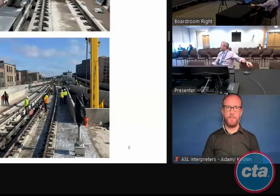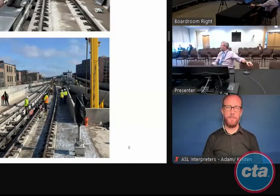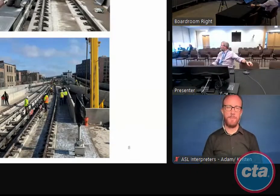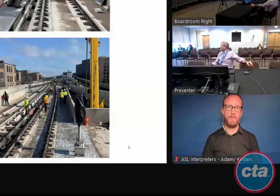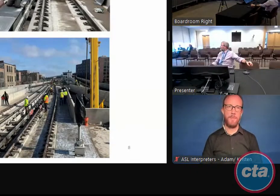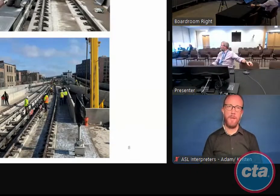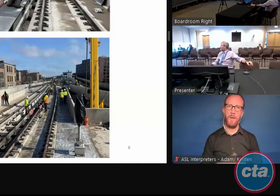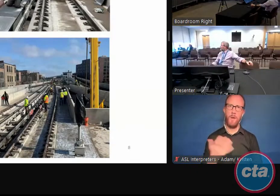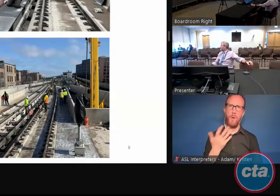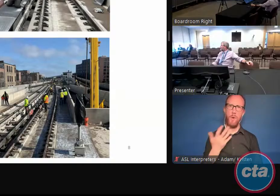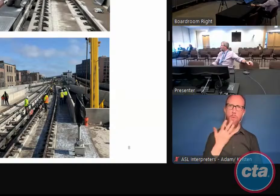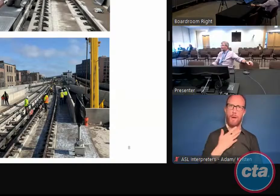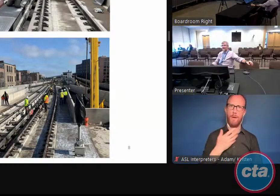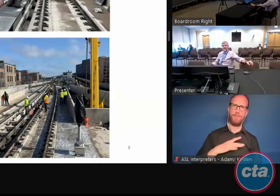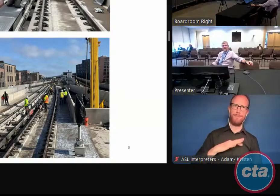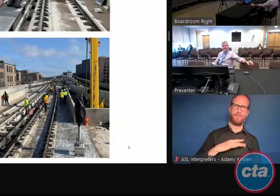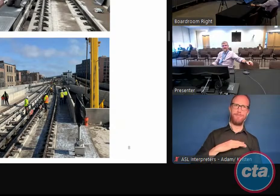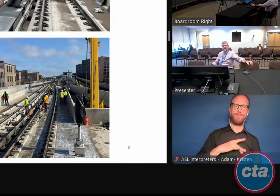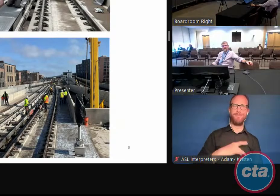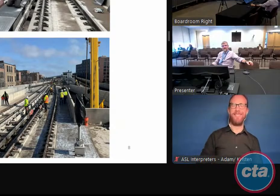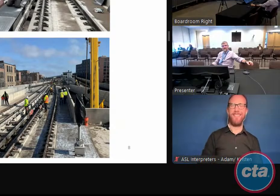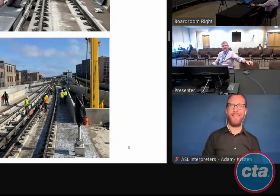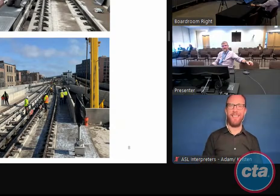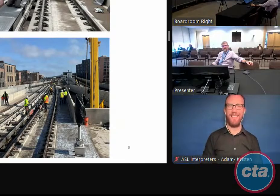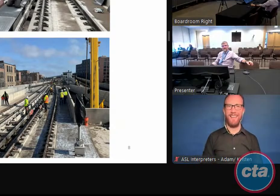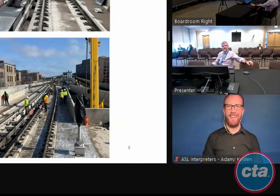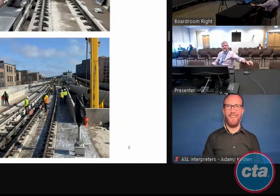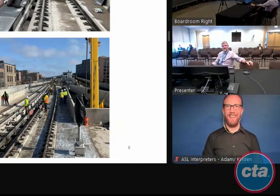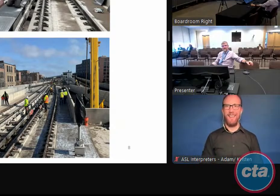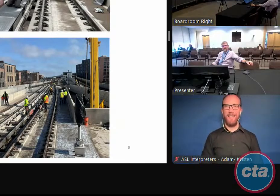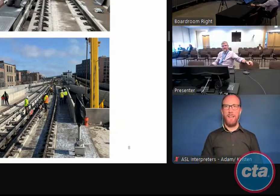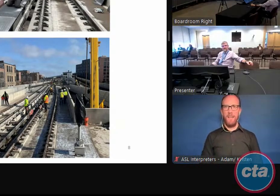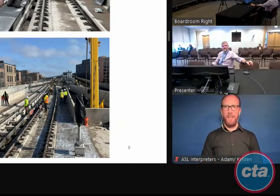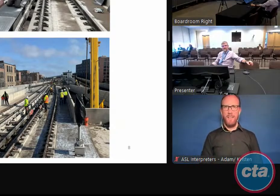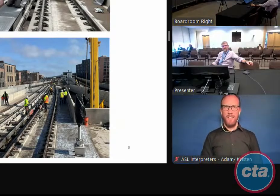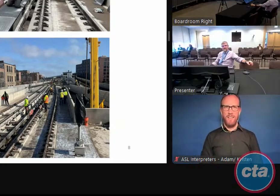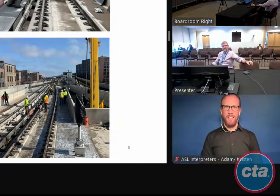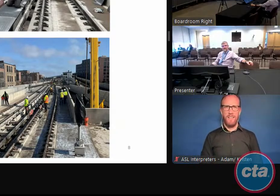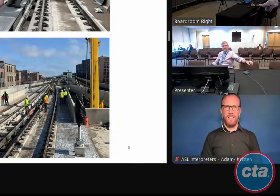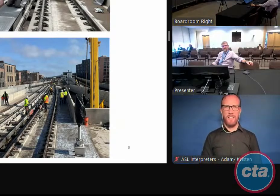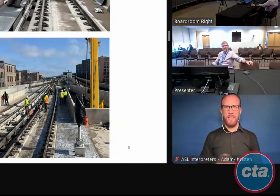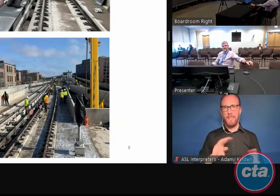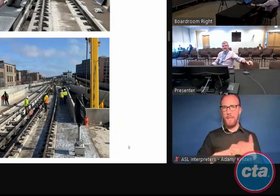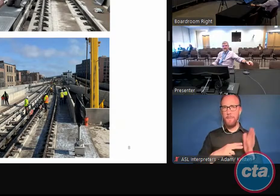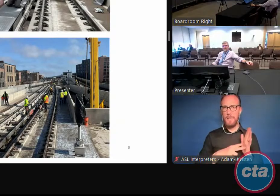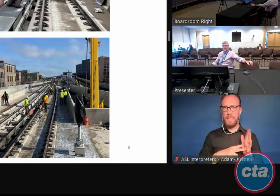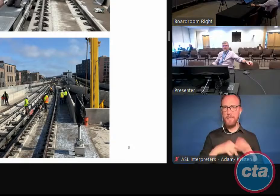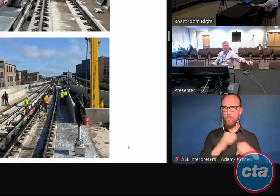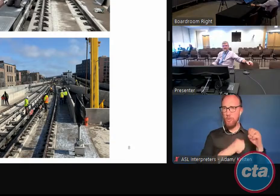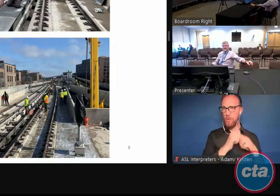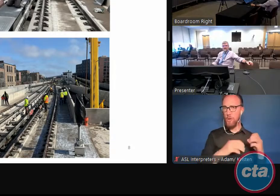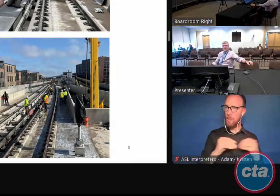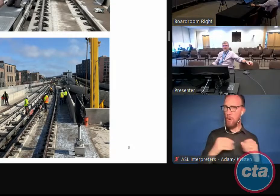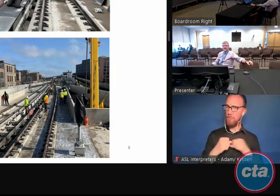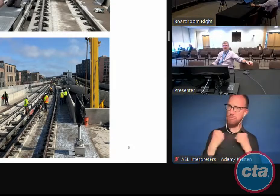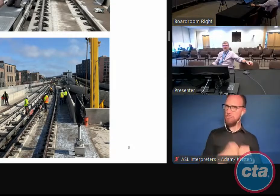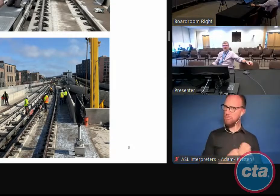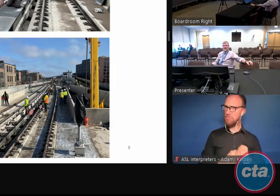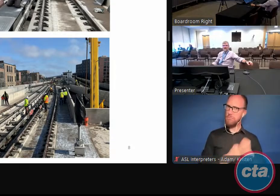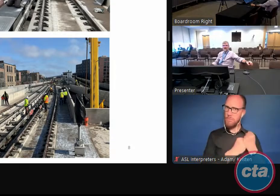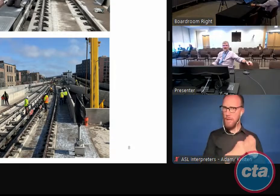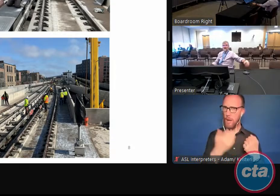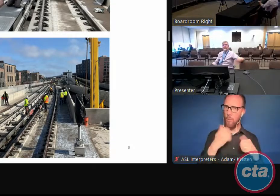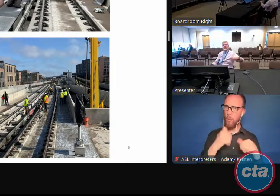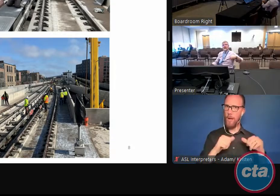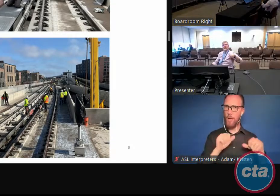That's impressive. Does that make it, like the structure like more sturdy and last longer